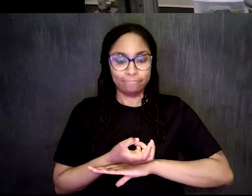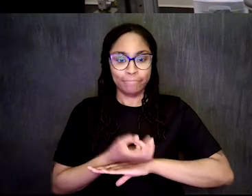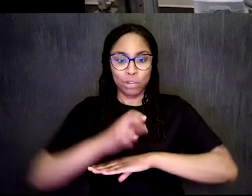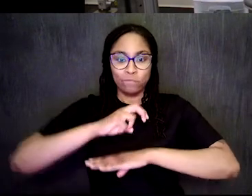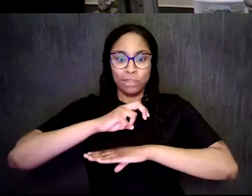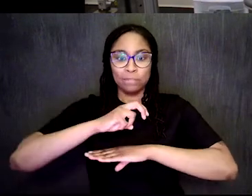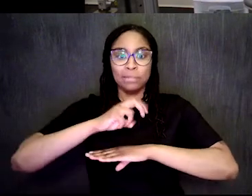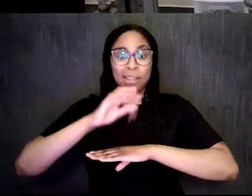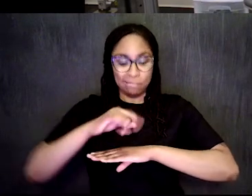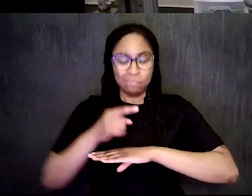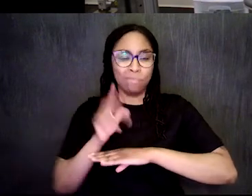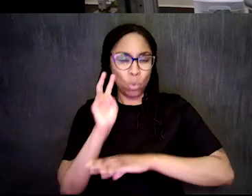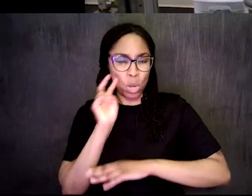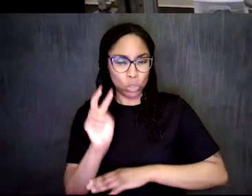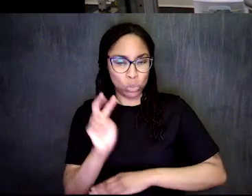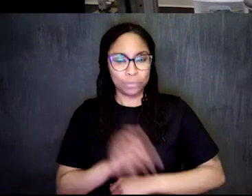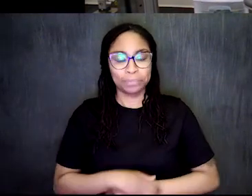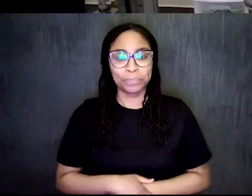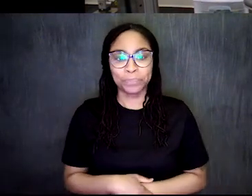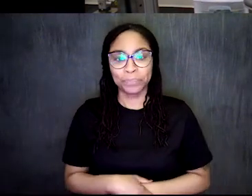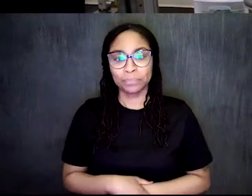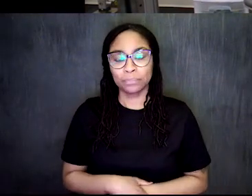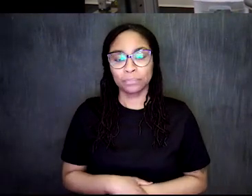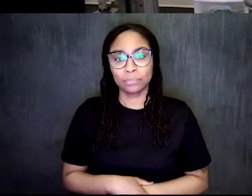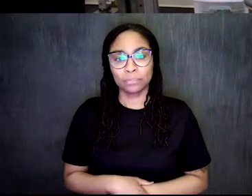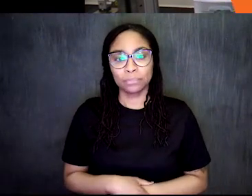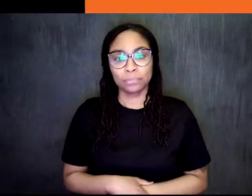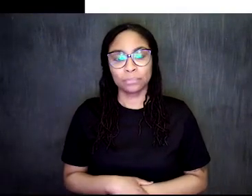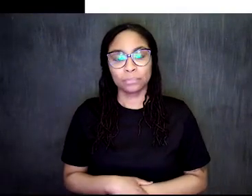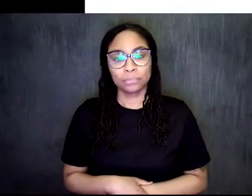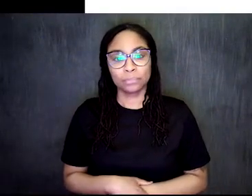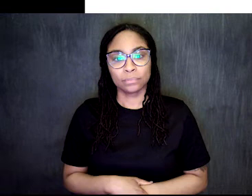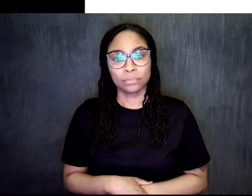on your back with your feet flat on the ground and your knees bent.